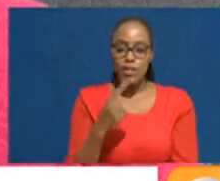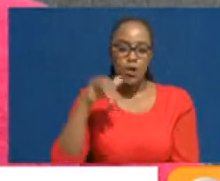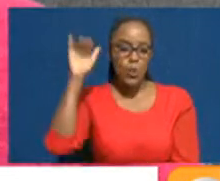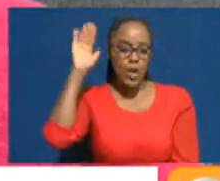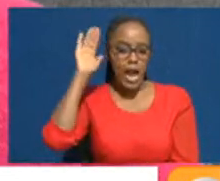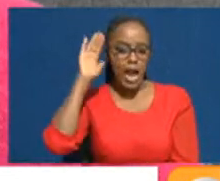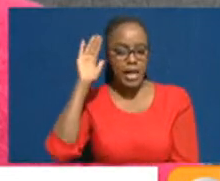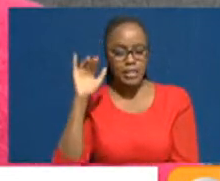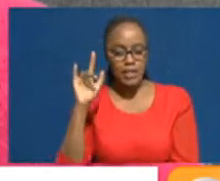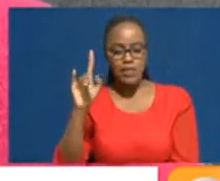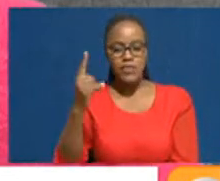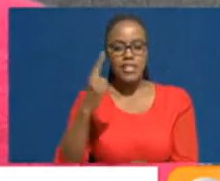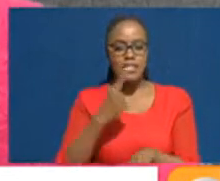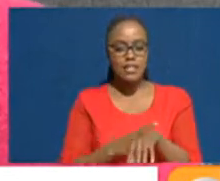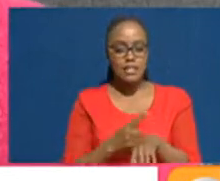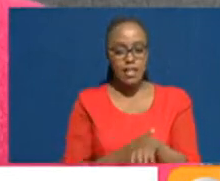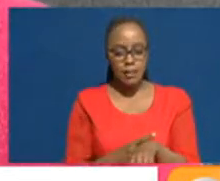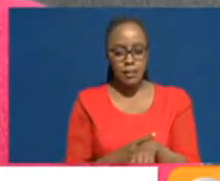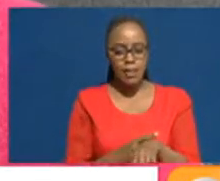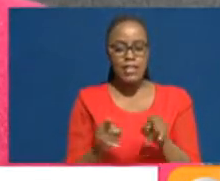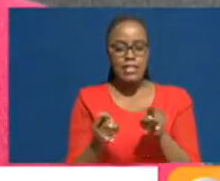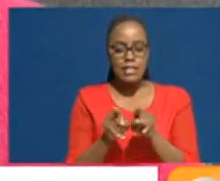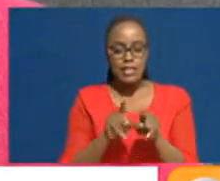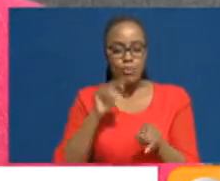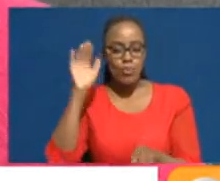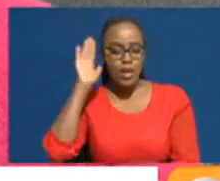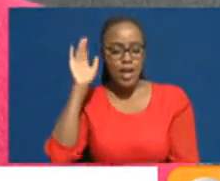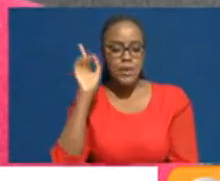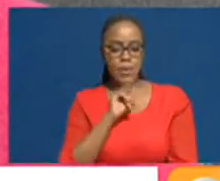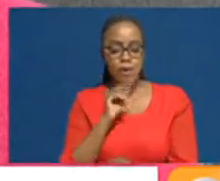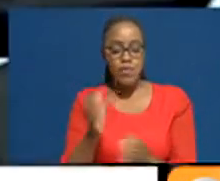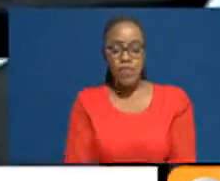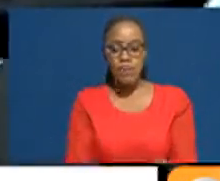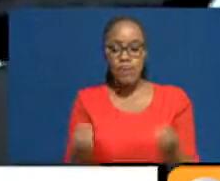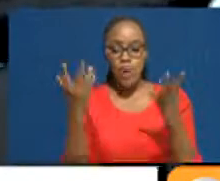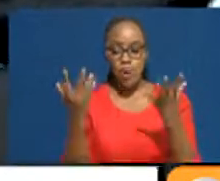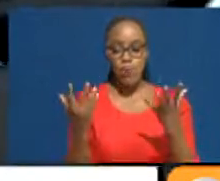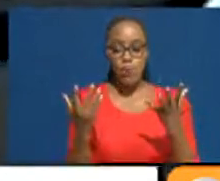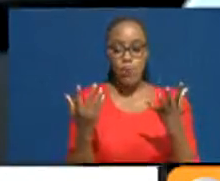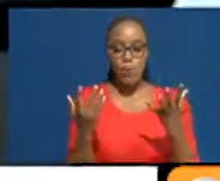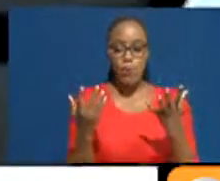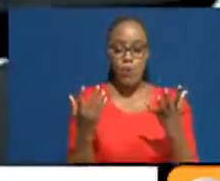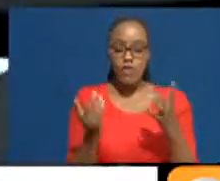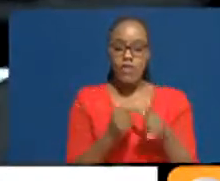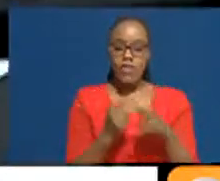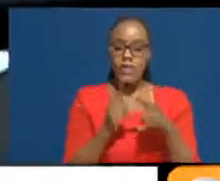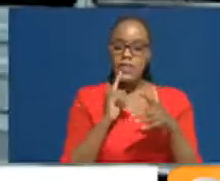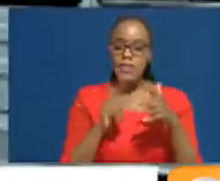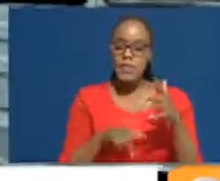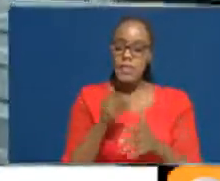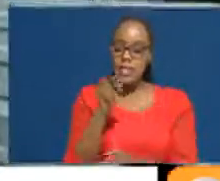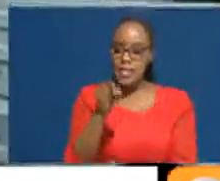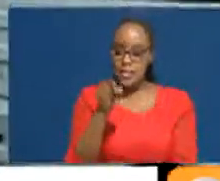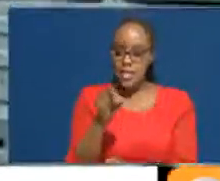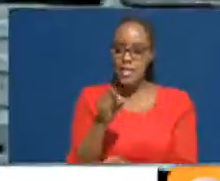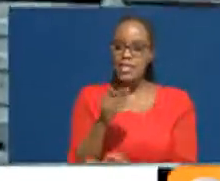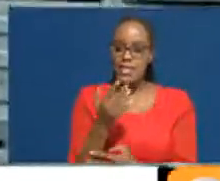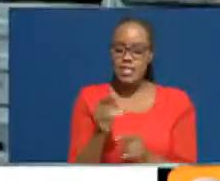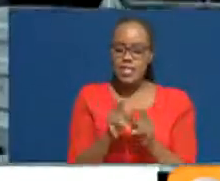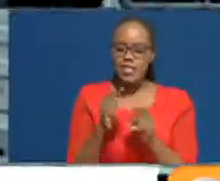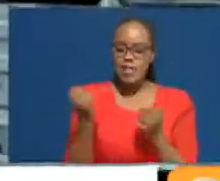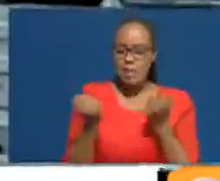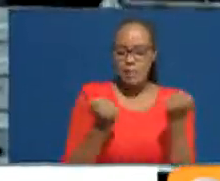tulisikia pazi mara kwanza, tukasikia mlipuko. Tukasema ilo ni gurudumu la